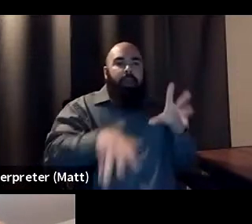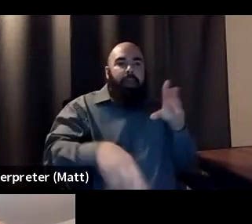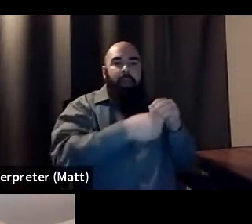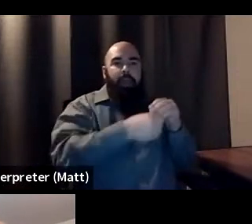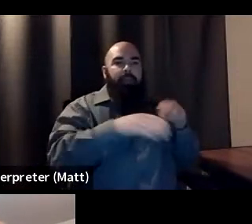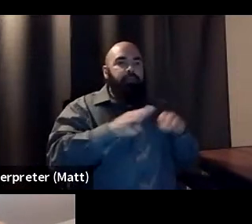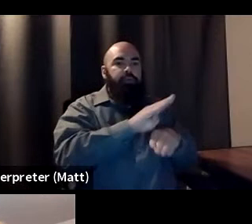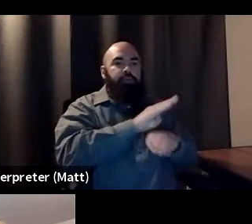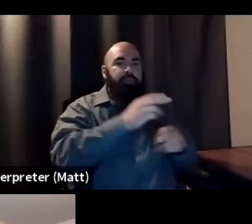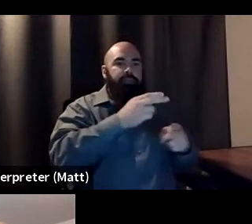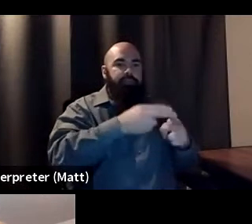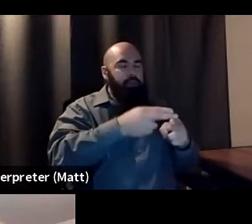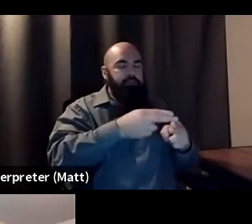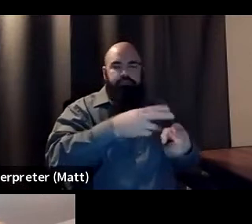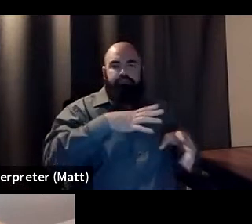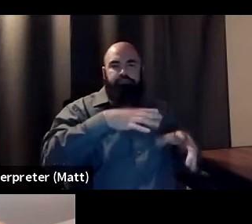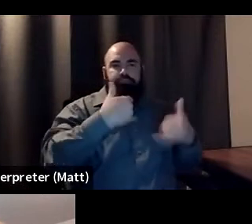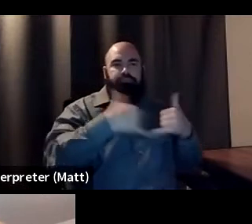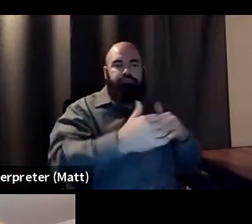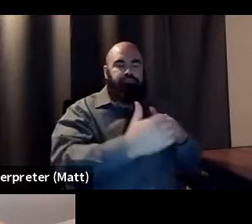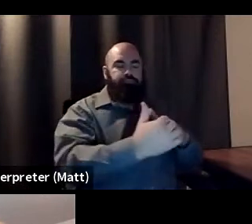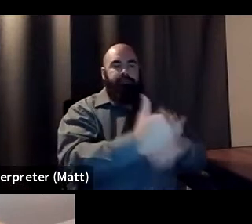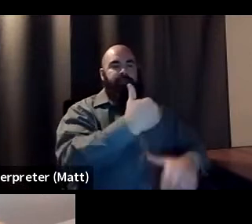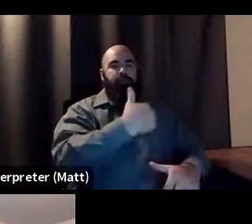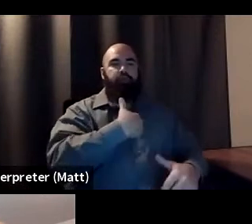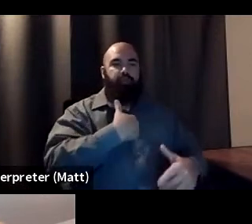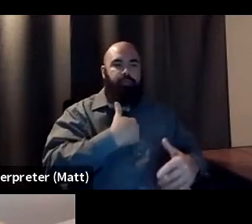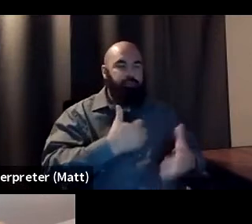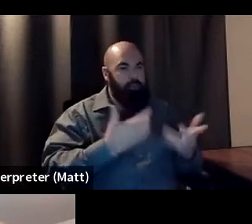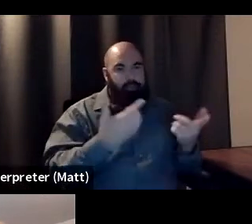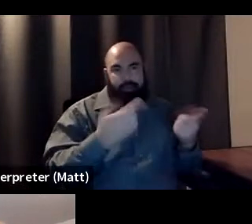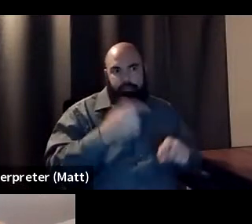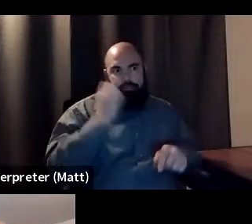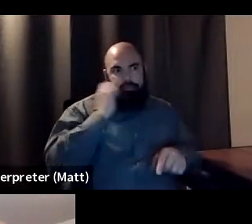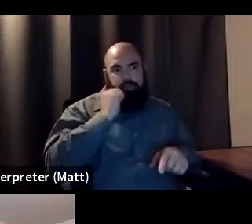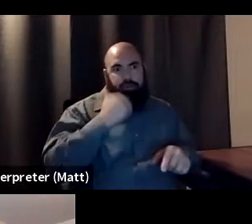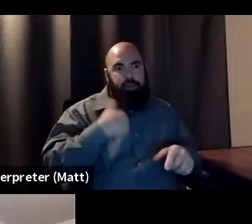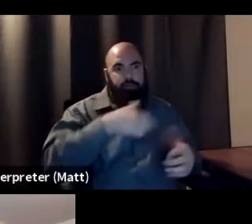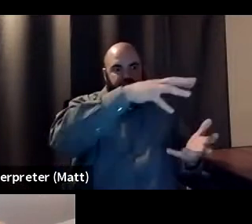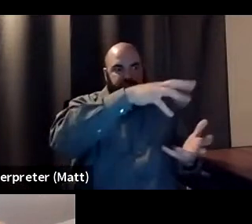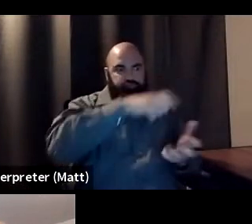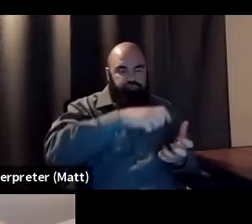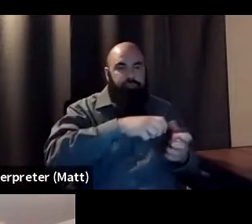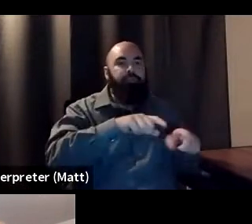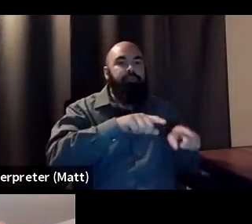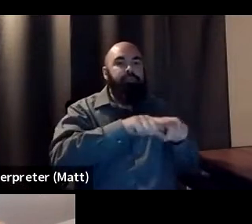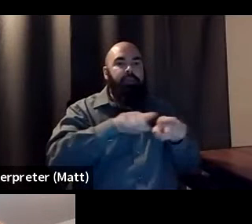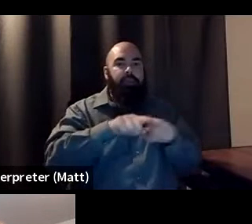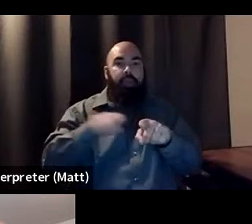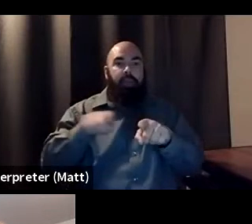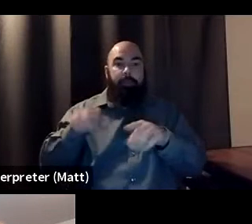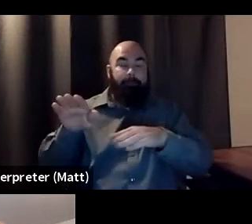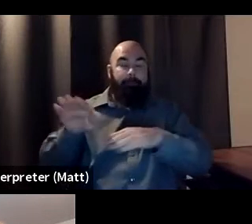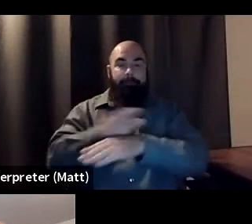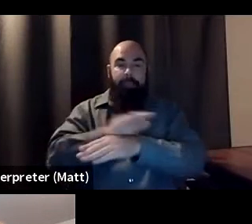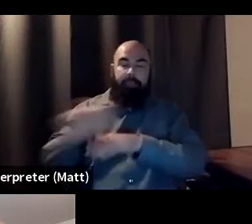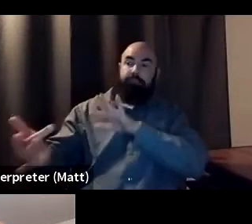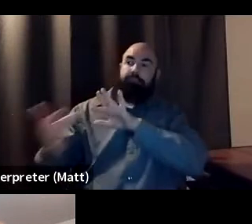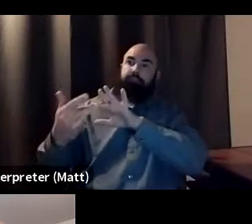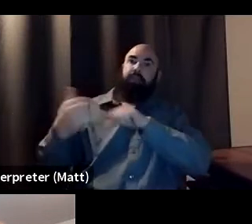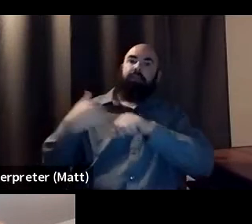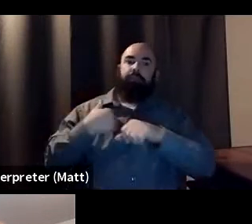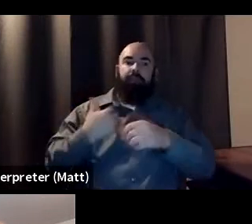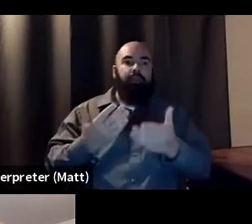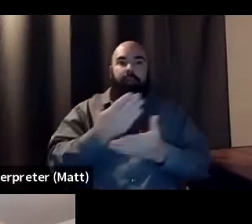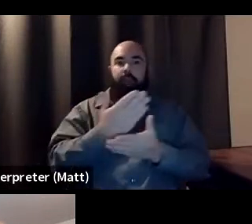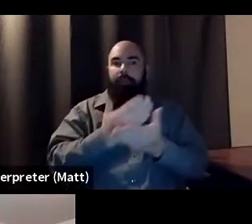am still getting that information from the state daily. And then we also can work with the business itself. Maybe there's a reason that